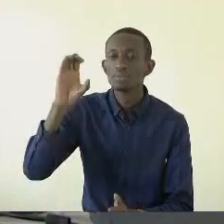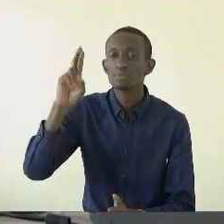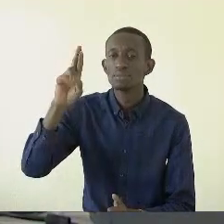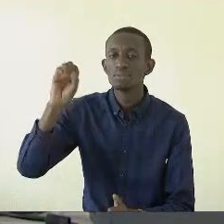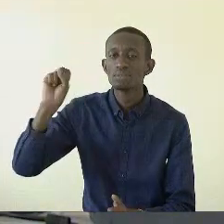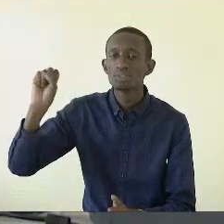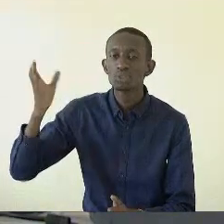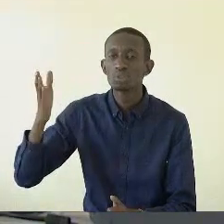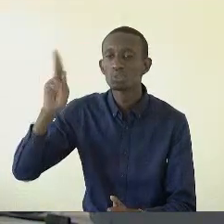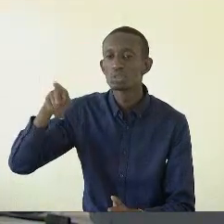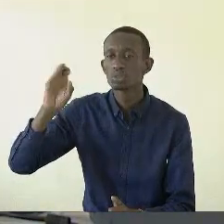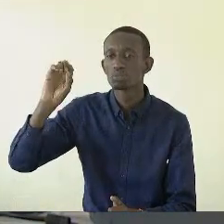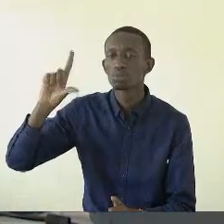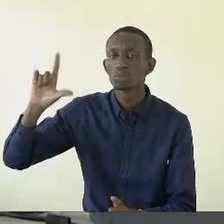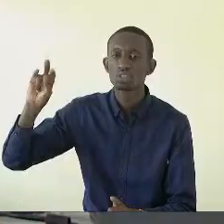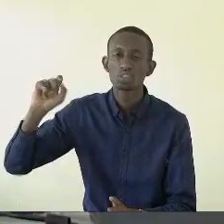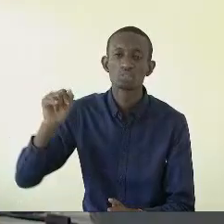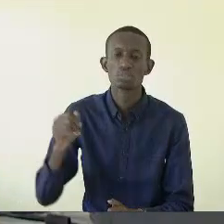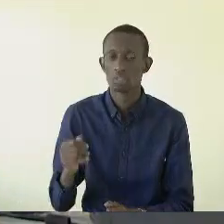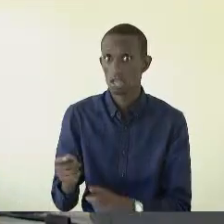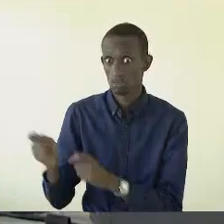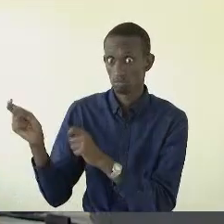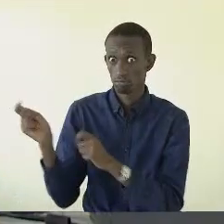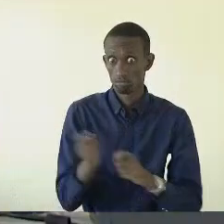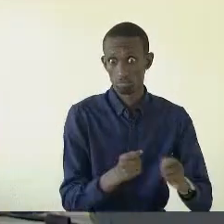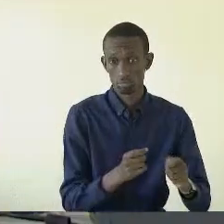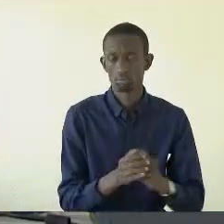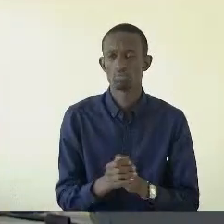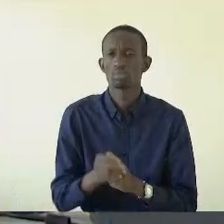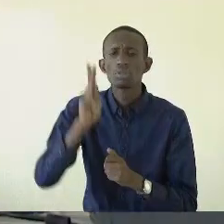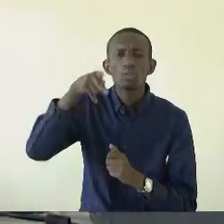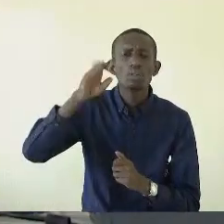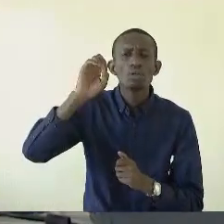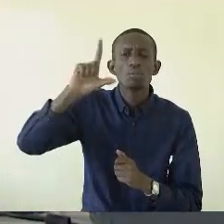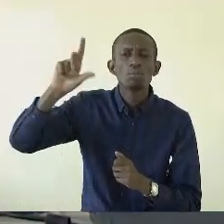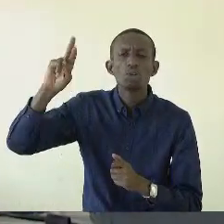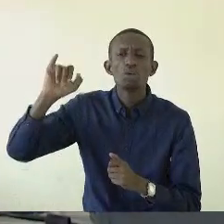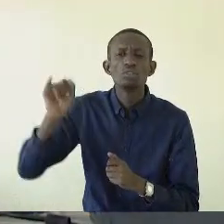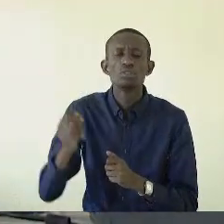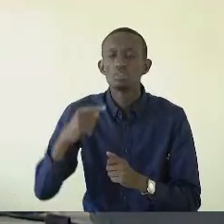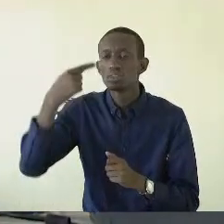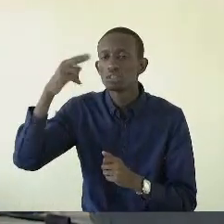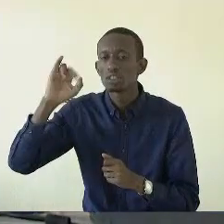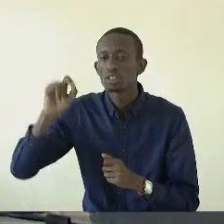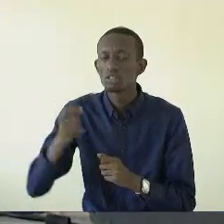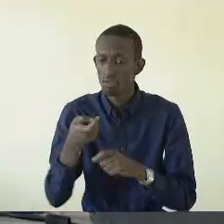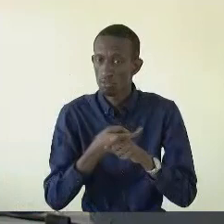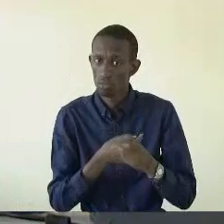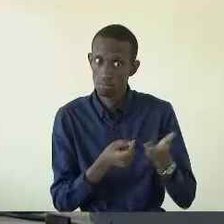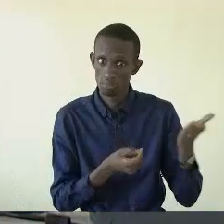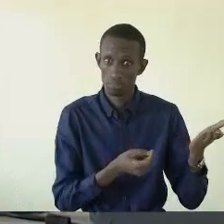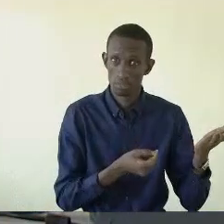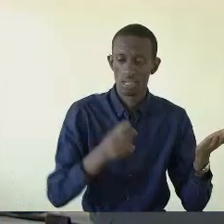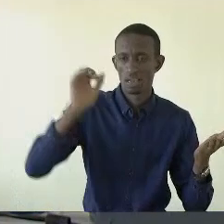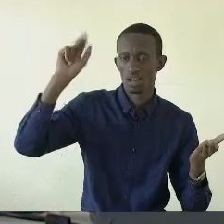Cross-pollination is the transfer of pollen grains from anther of the stamen of one